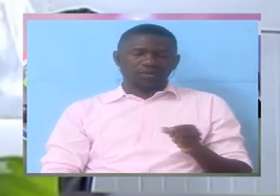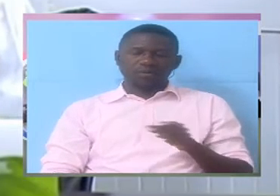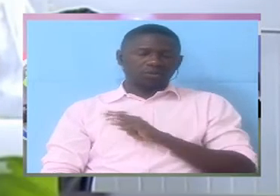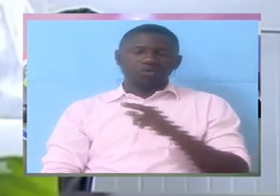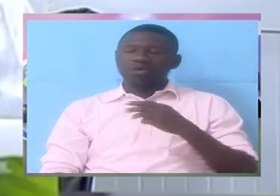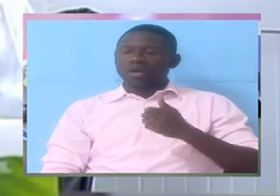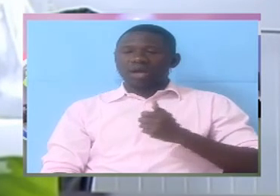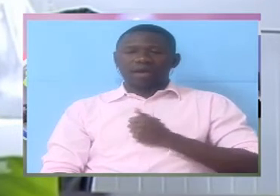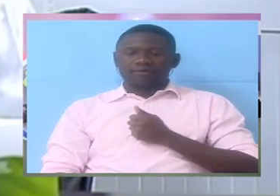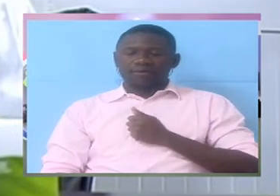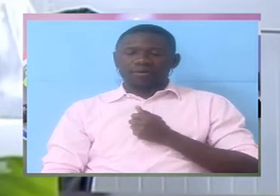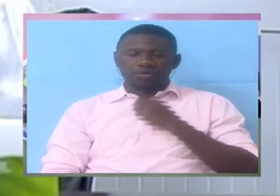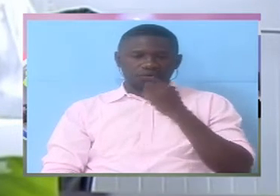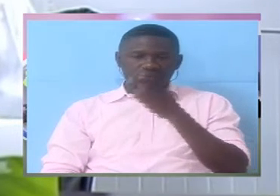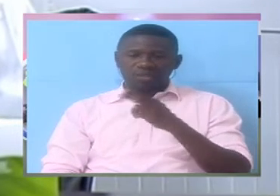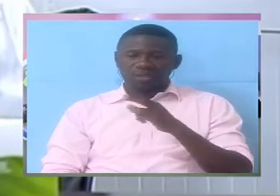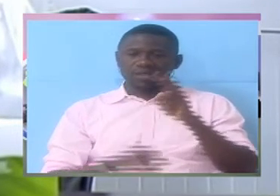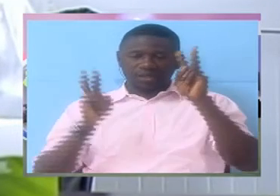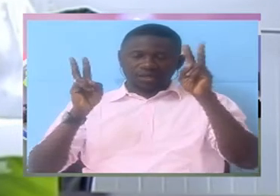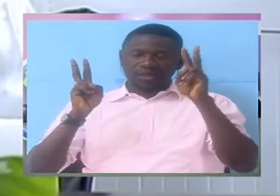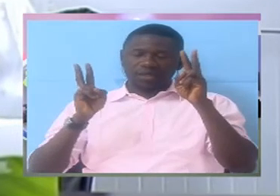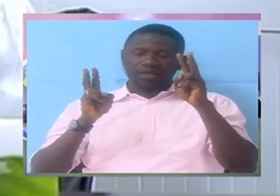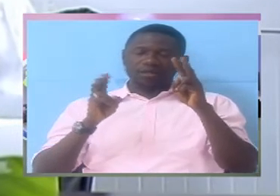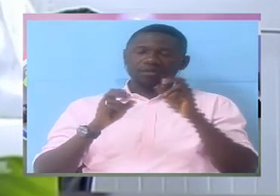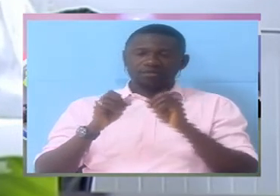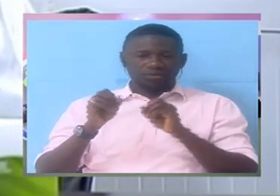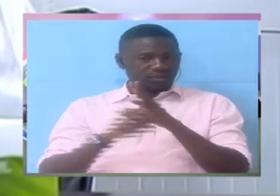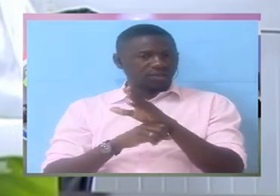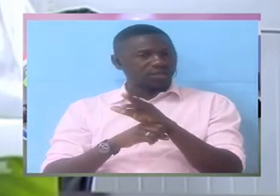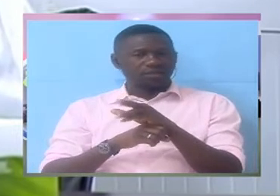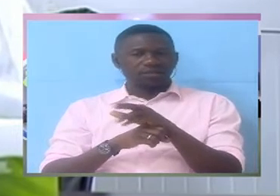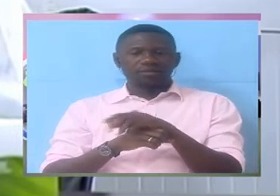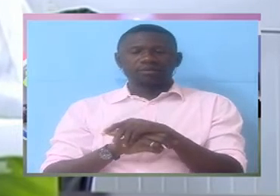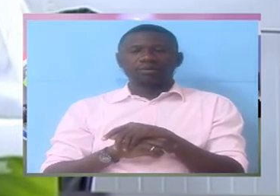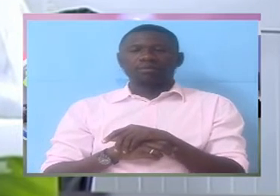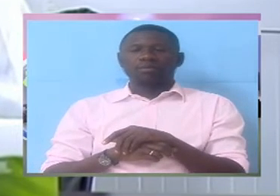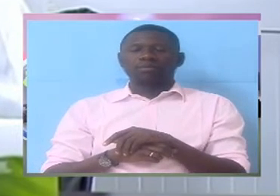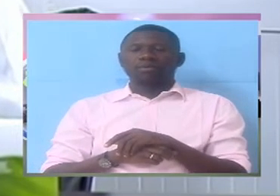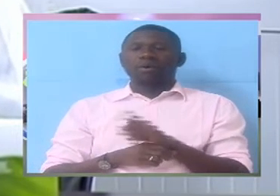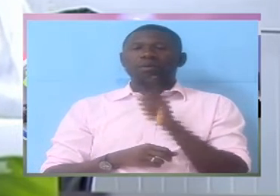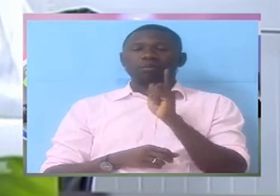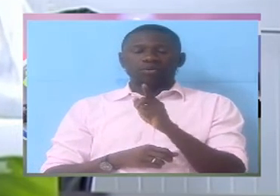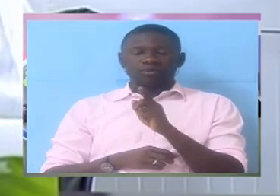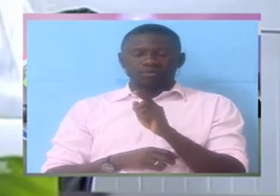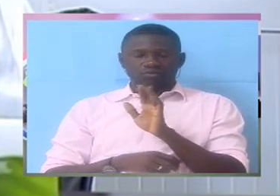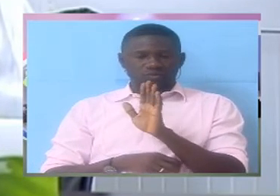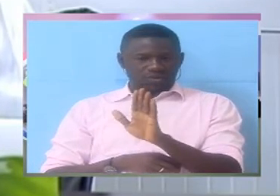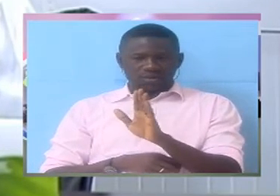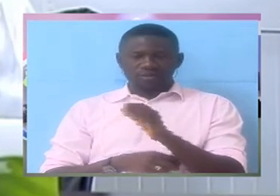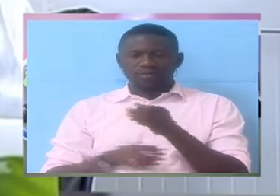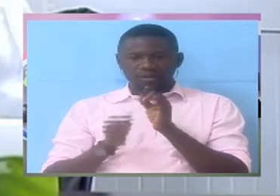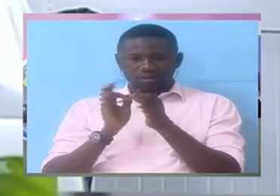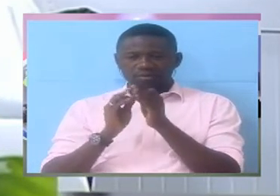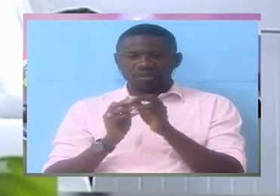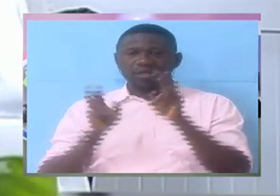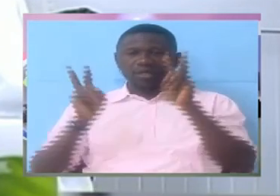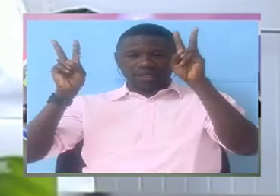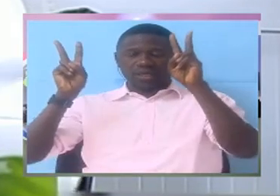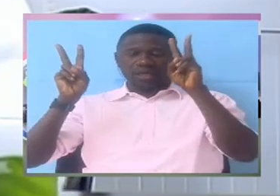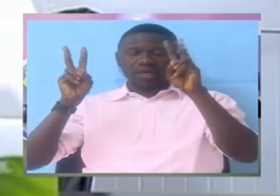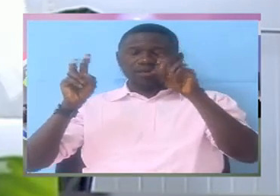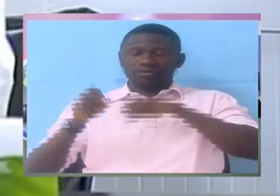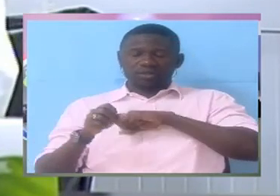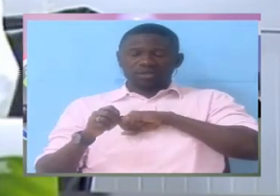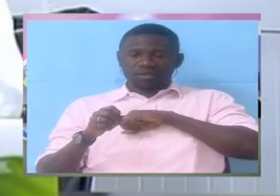I am not afraid to say that Yaya Jammeh instructed yes. you. You may not but be afraid. Let me tell you, Yaya himself gave an order to me to